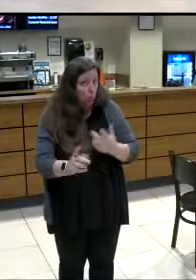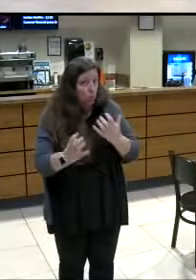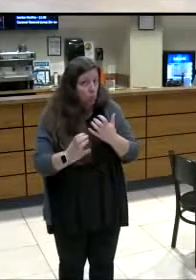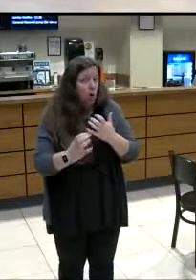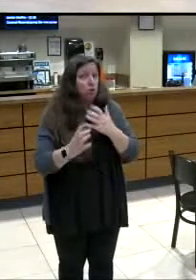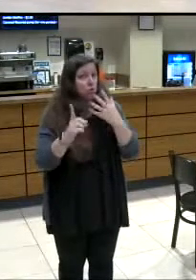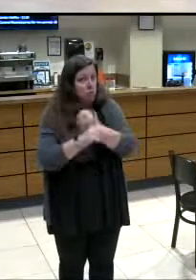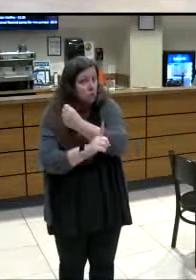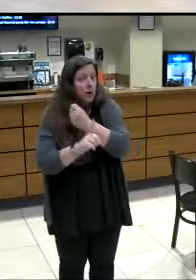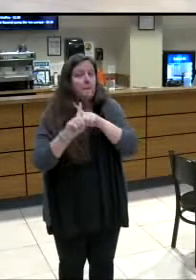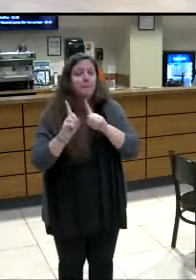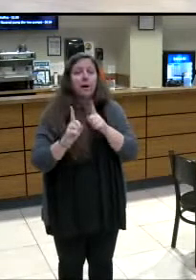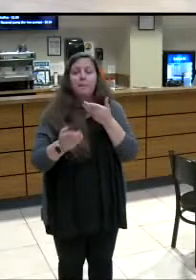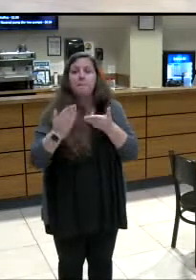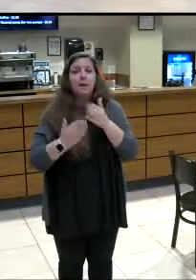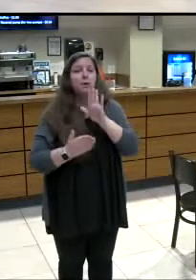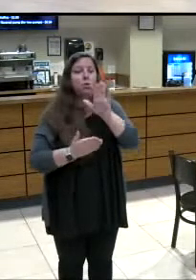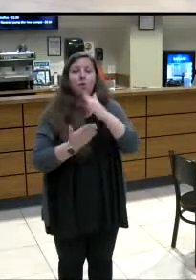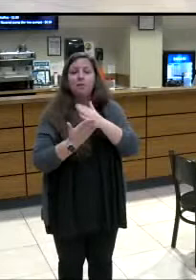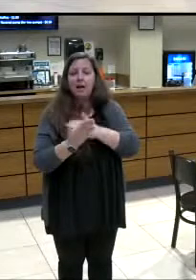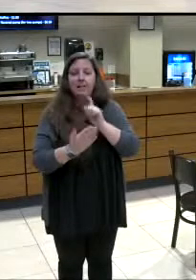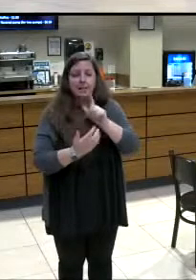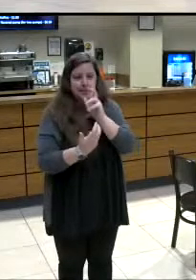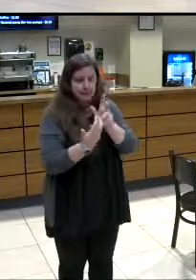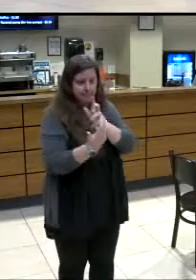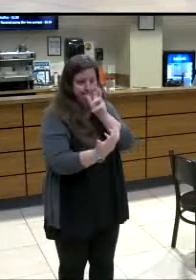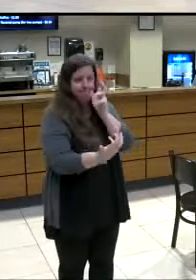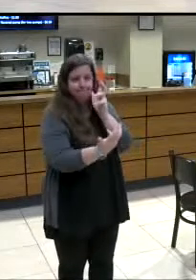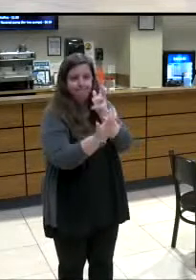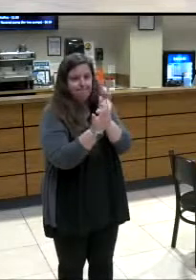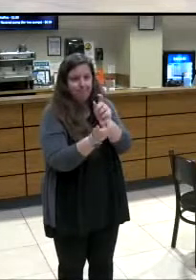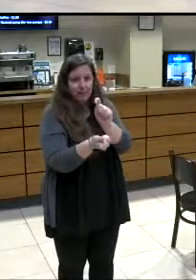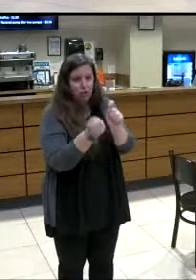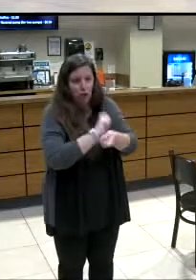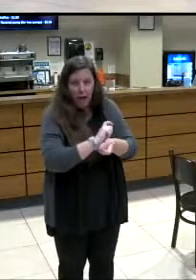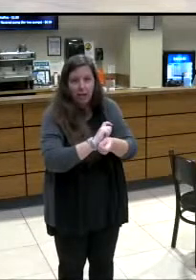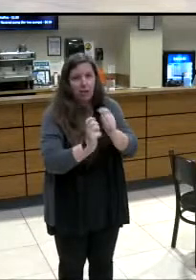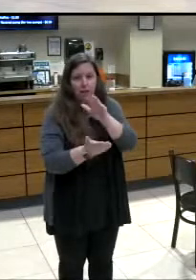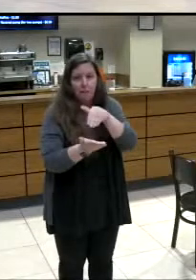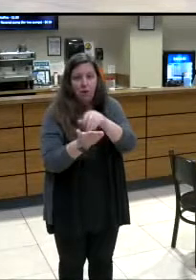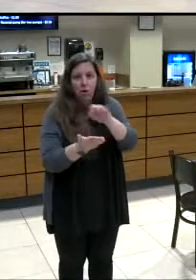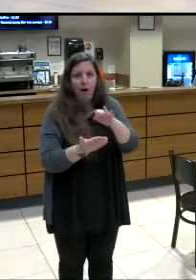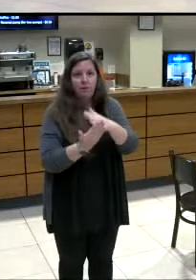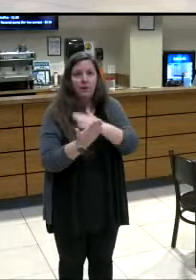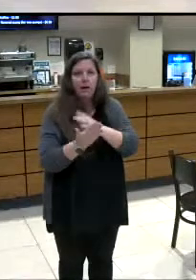may have to adapt that lesson plan sometimes in the middle of the lesson, because everyone's